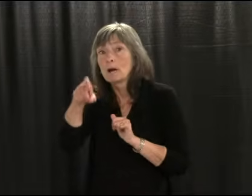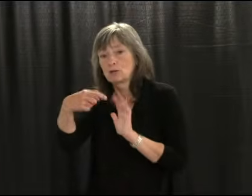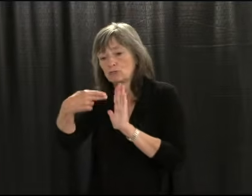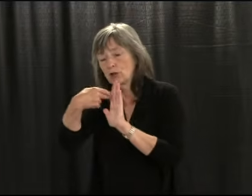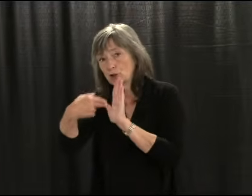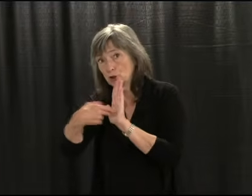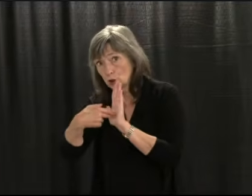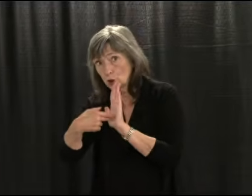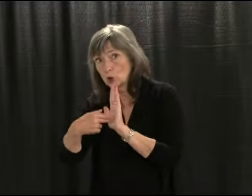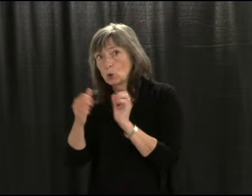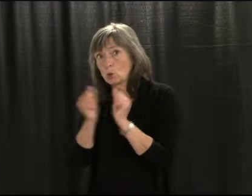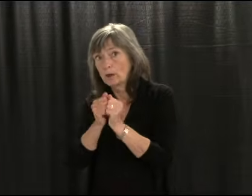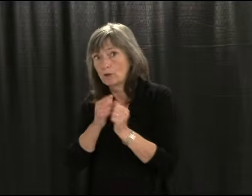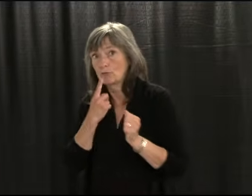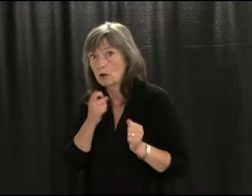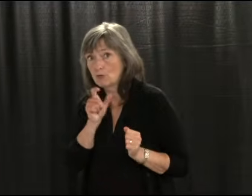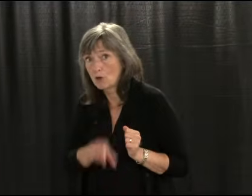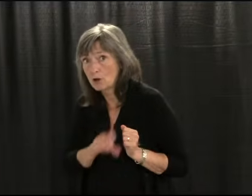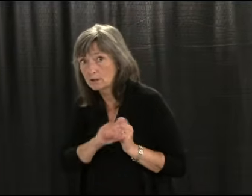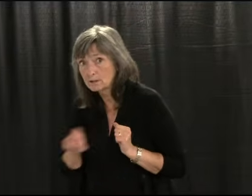to receive this final